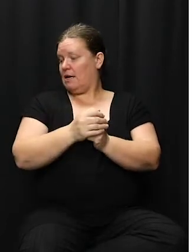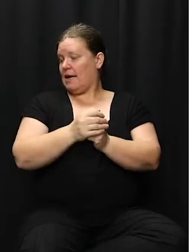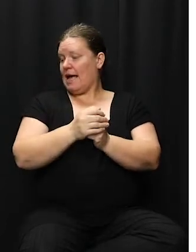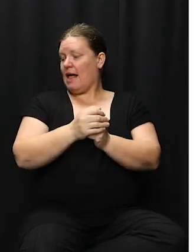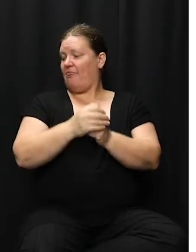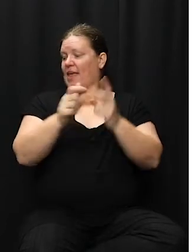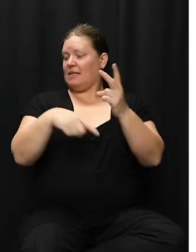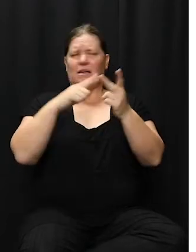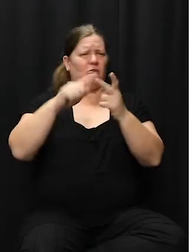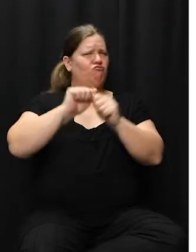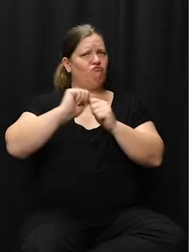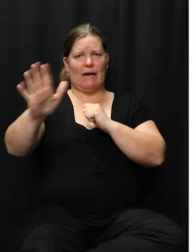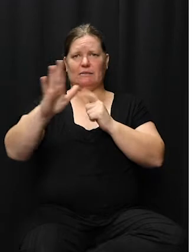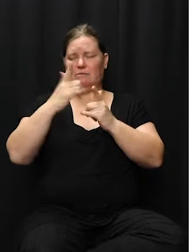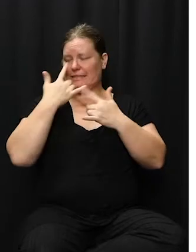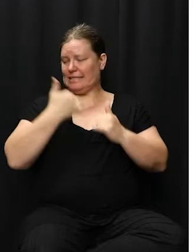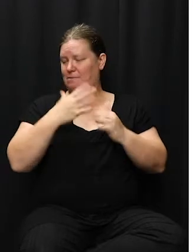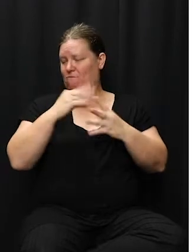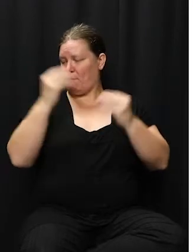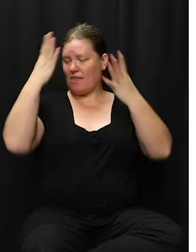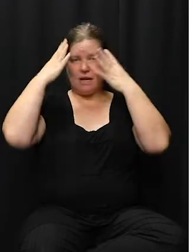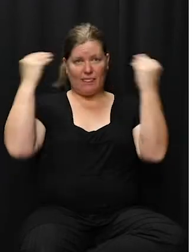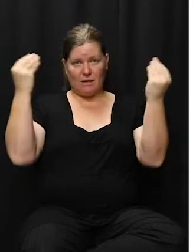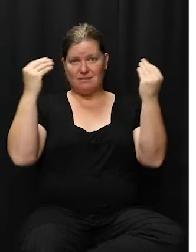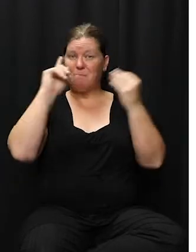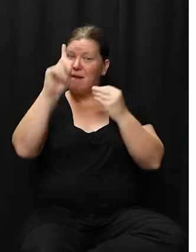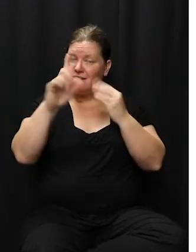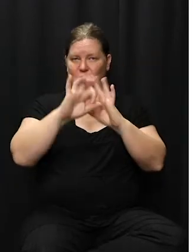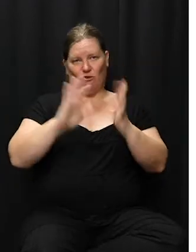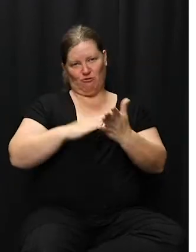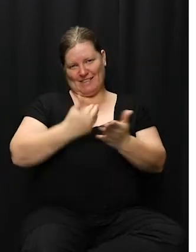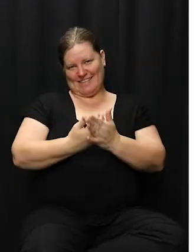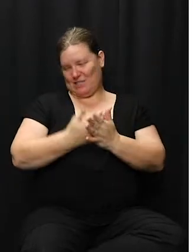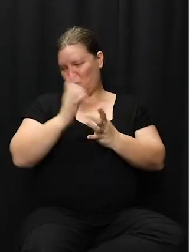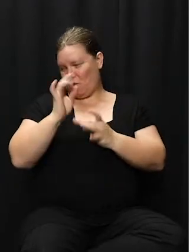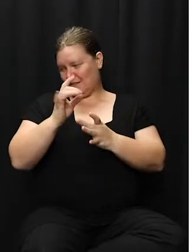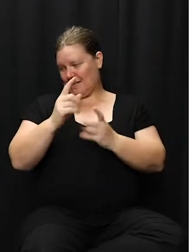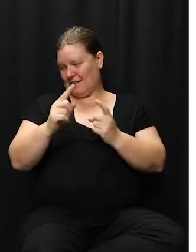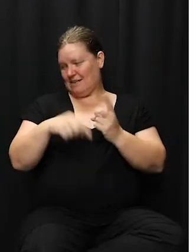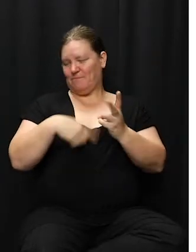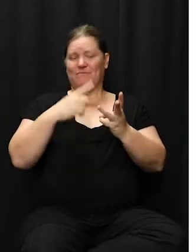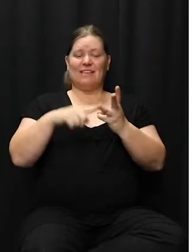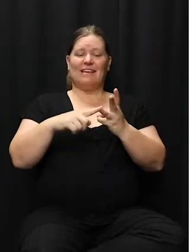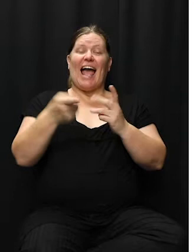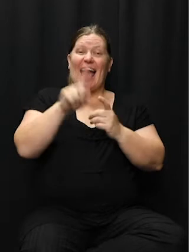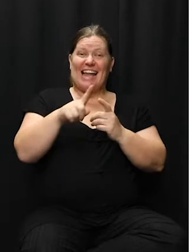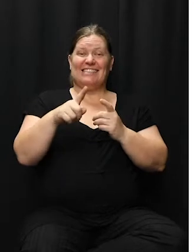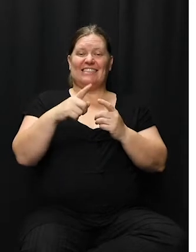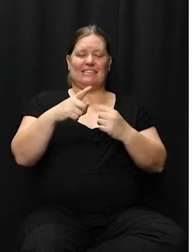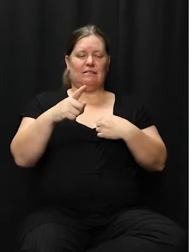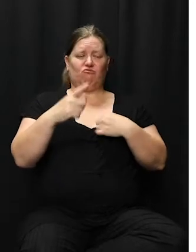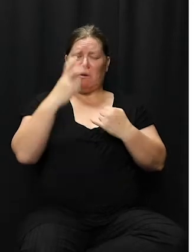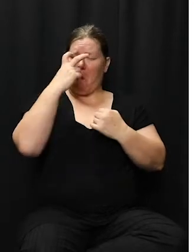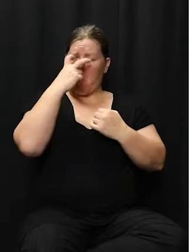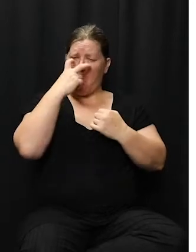fantastic tool from the Netherlands, an assessment tool, but unfortunately it's not translated. And it's also really